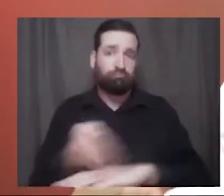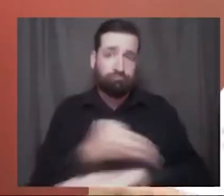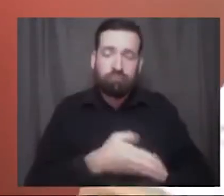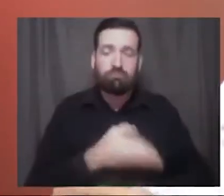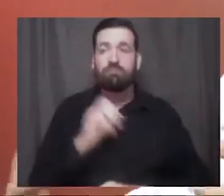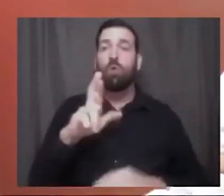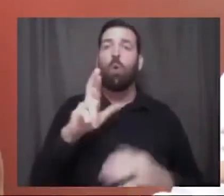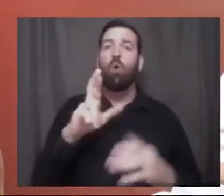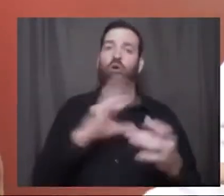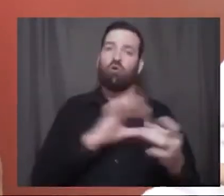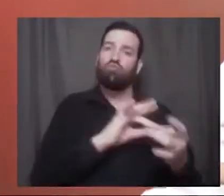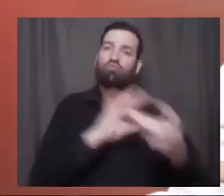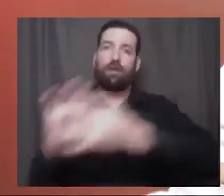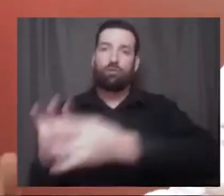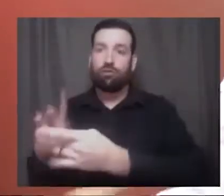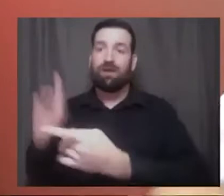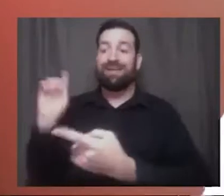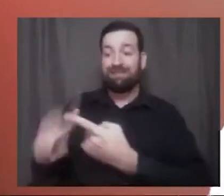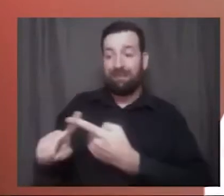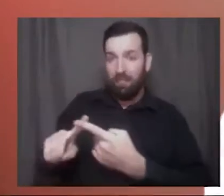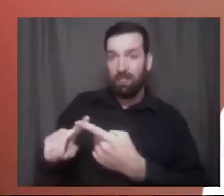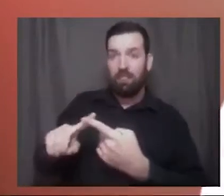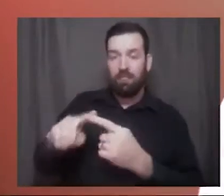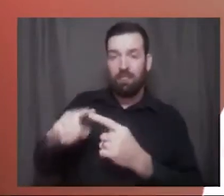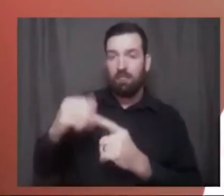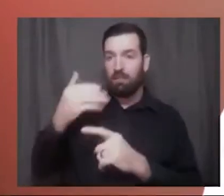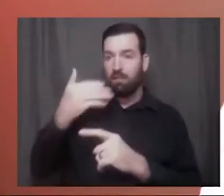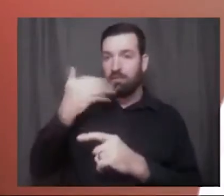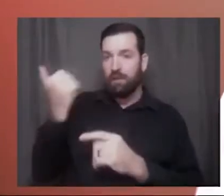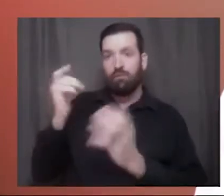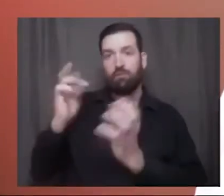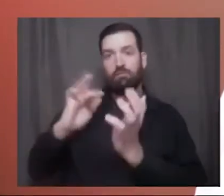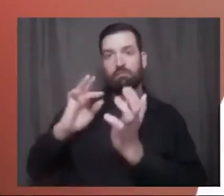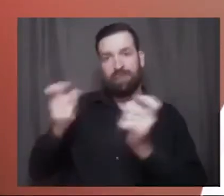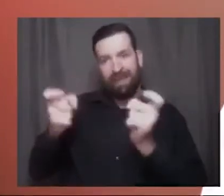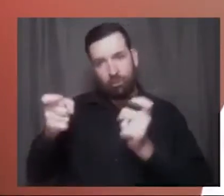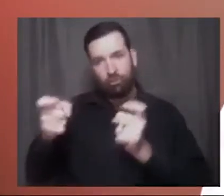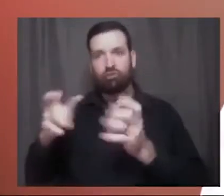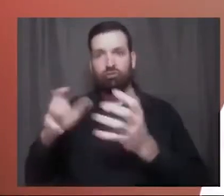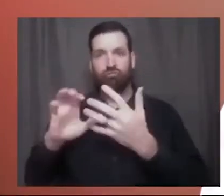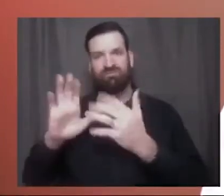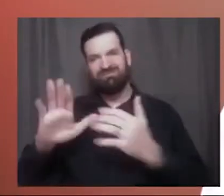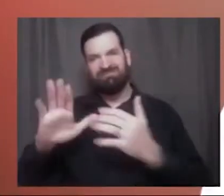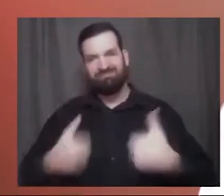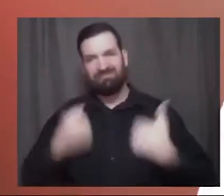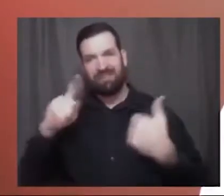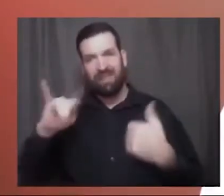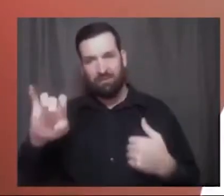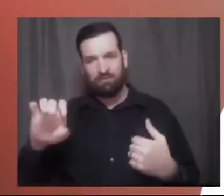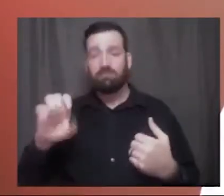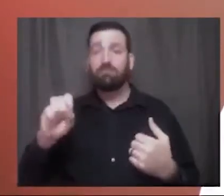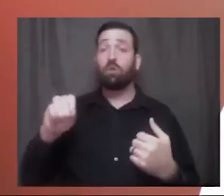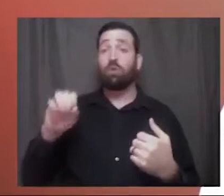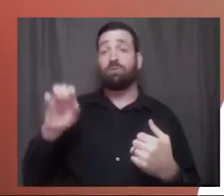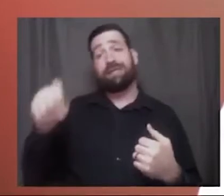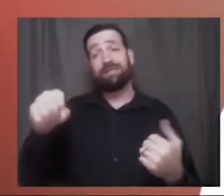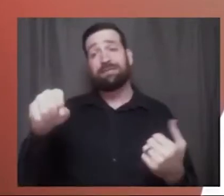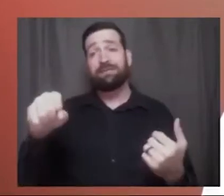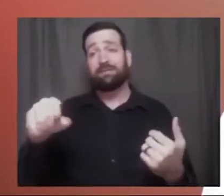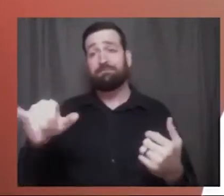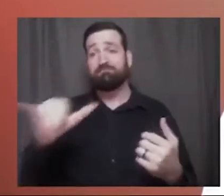so until you can get a better management of what you're doing and how you're living your life. So the answer is yes, that would not be an issue for